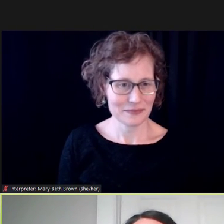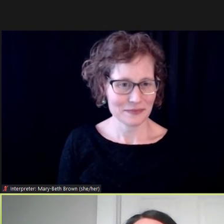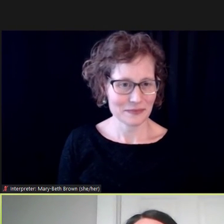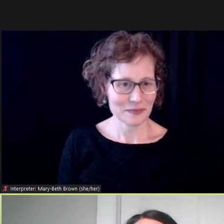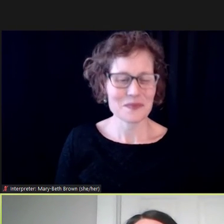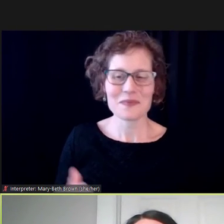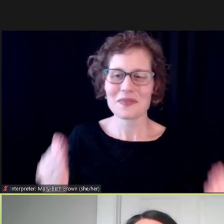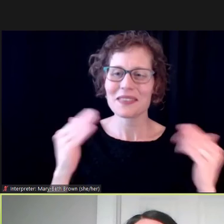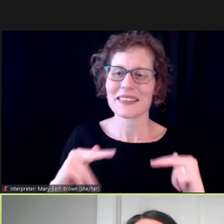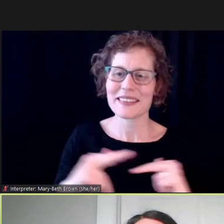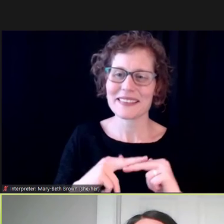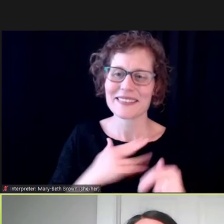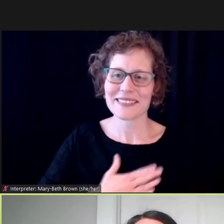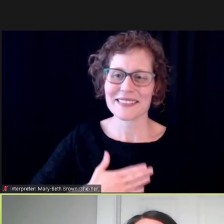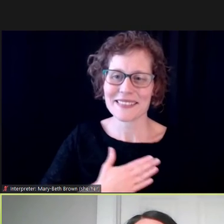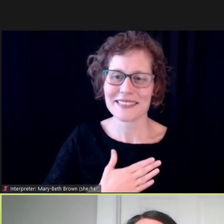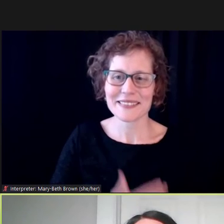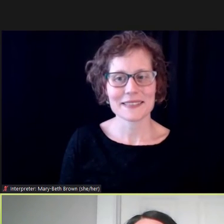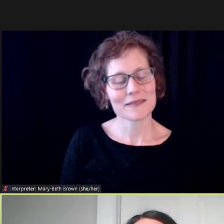Next slide, please.